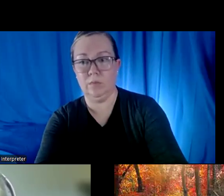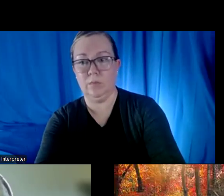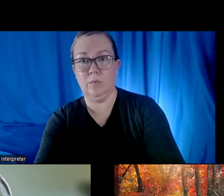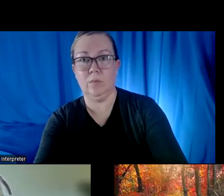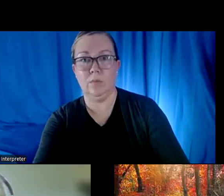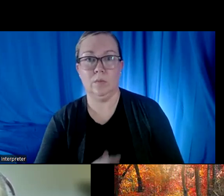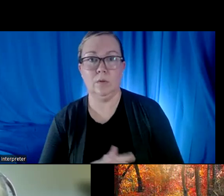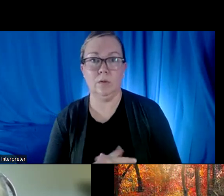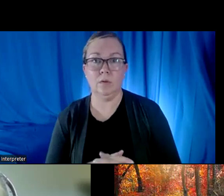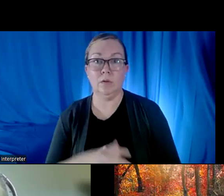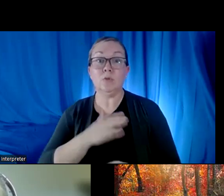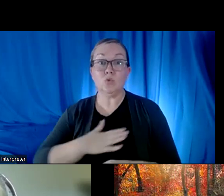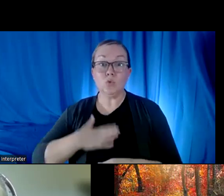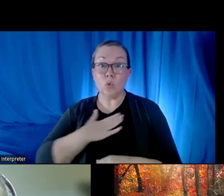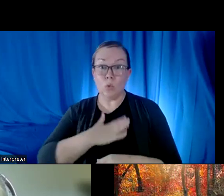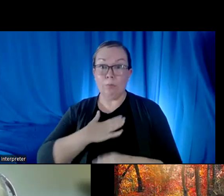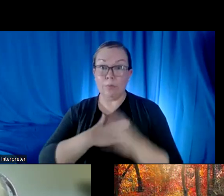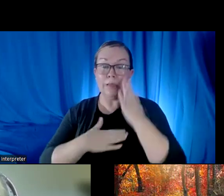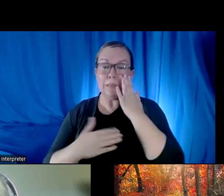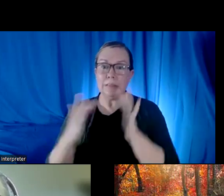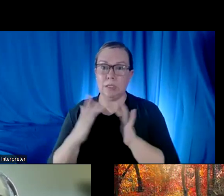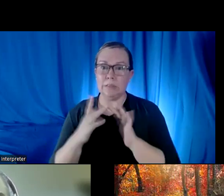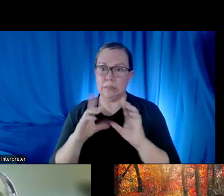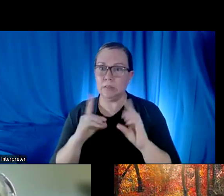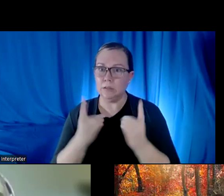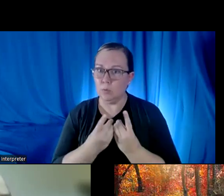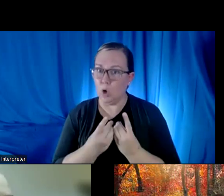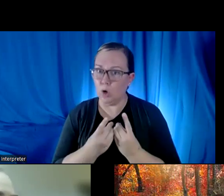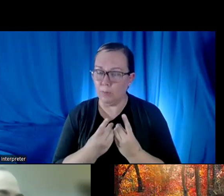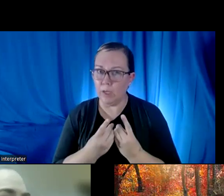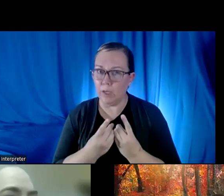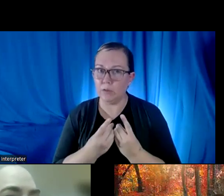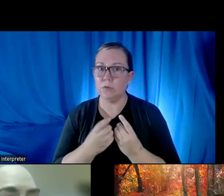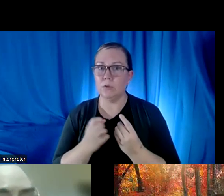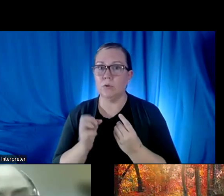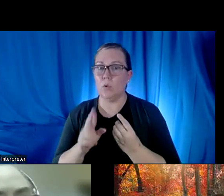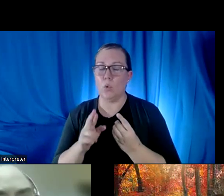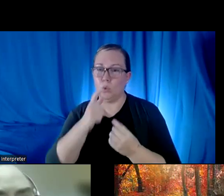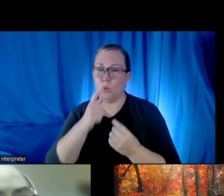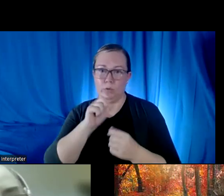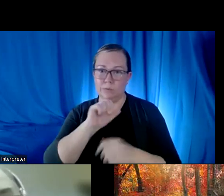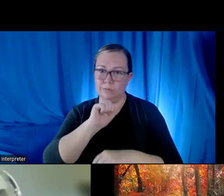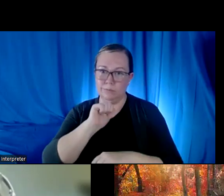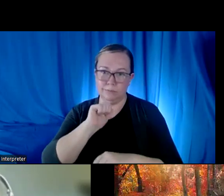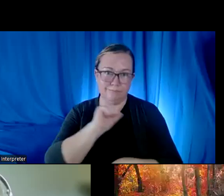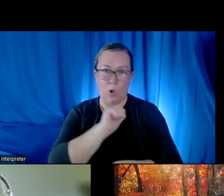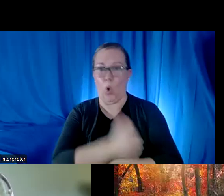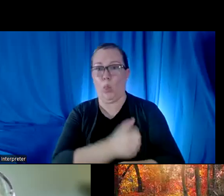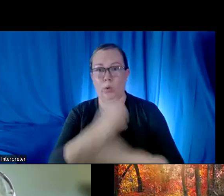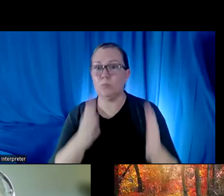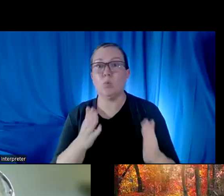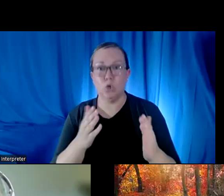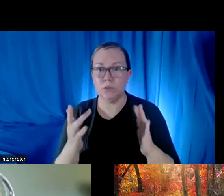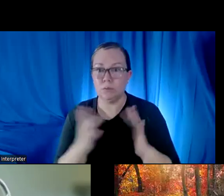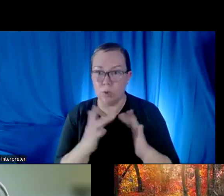So please contact the department or have the auth rep or the individual and